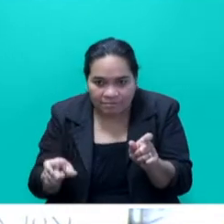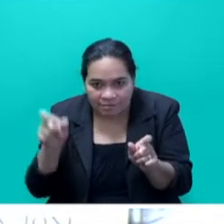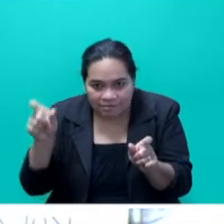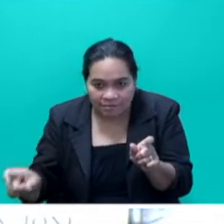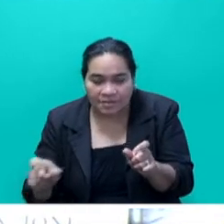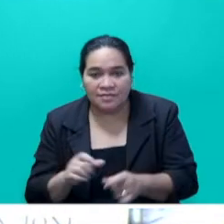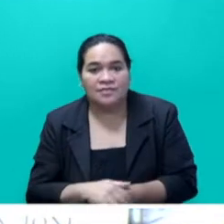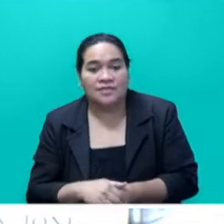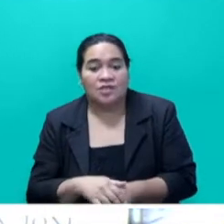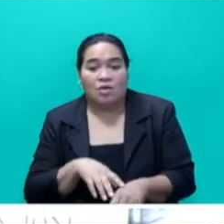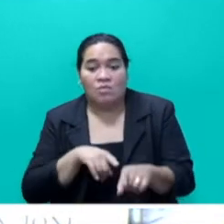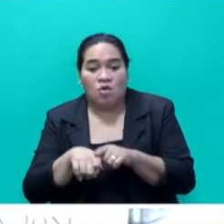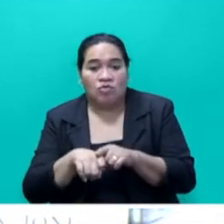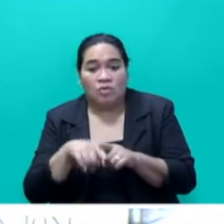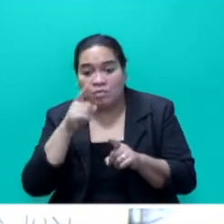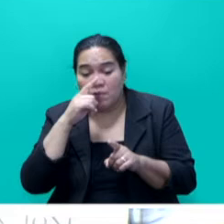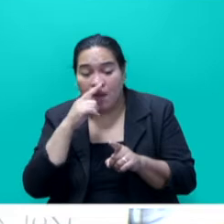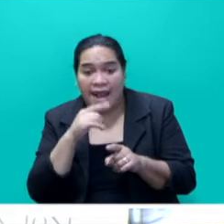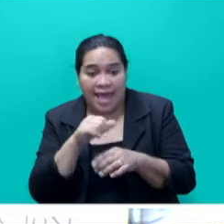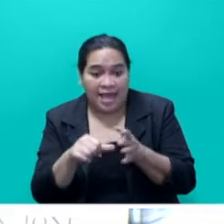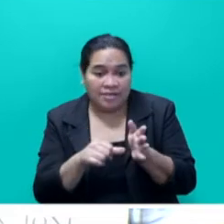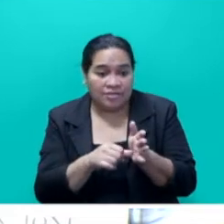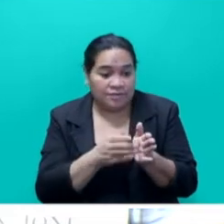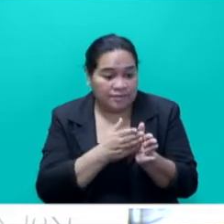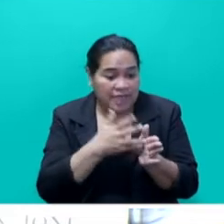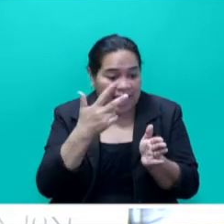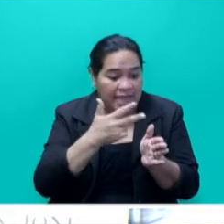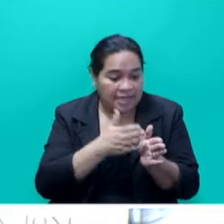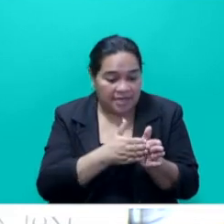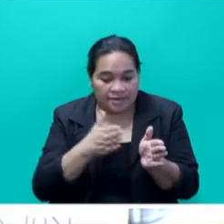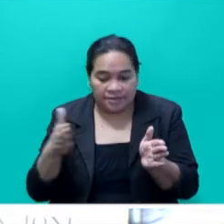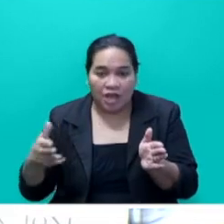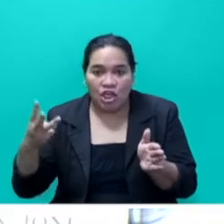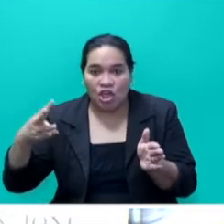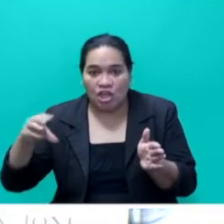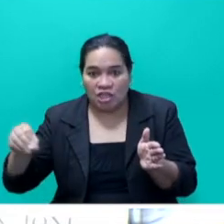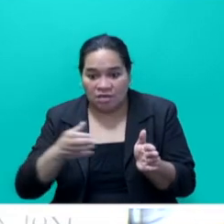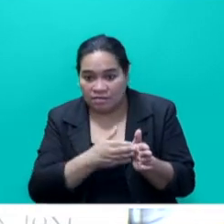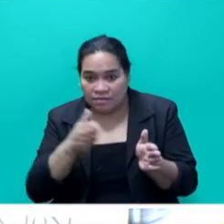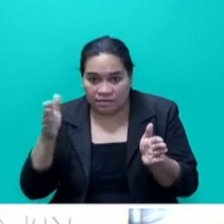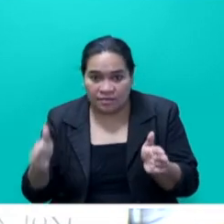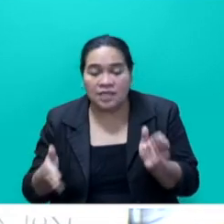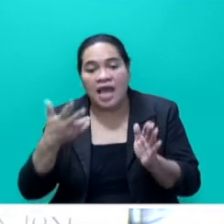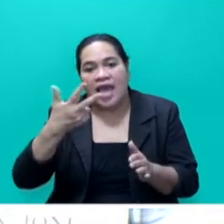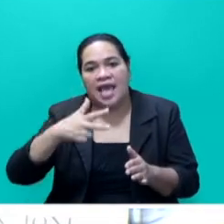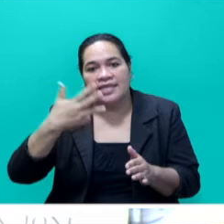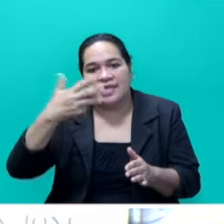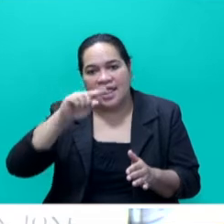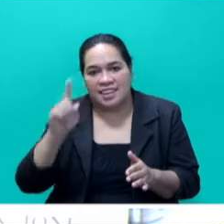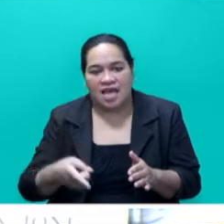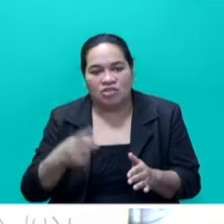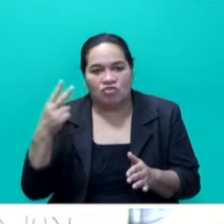recipients, those between the ages of 18 to 30 years, the number paid out was about 89,428.